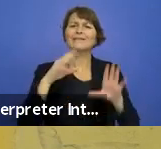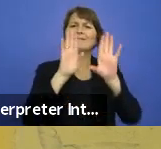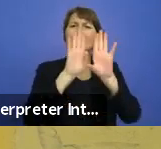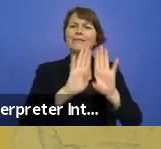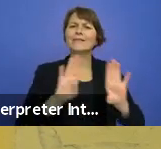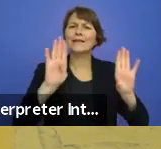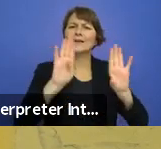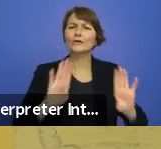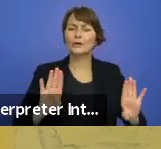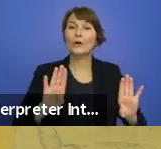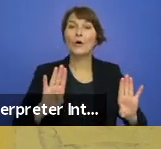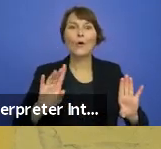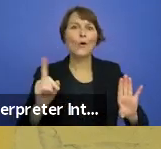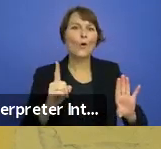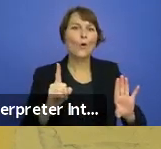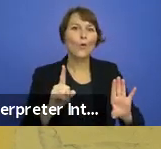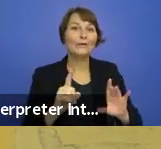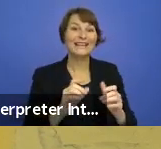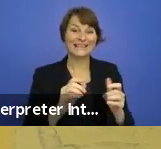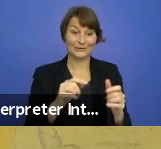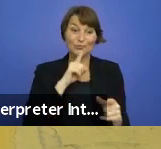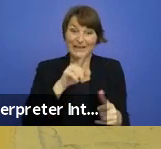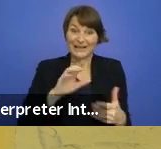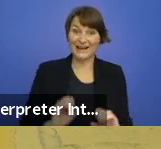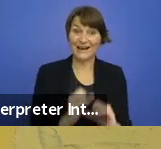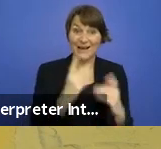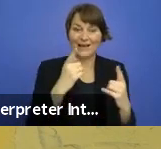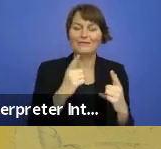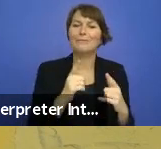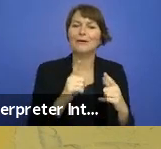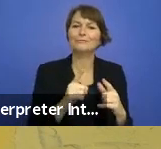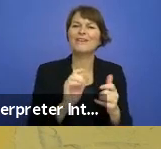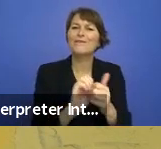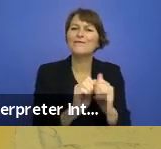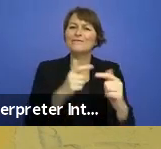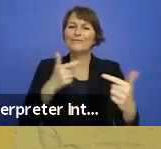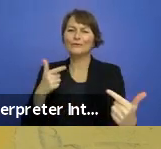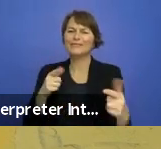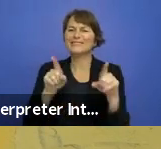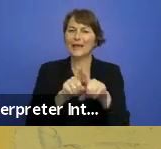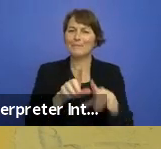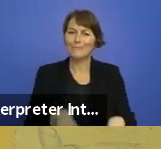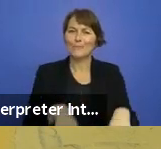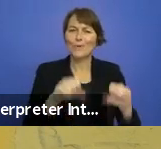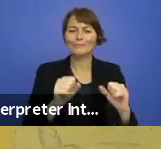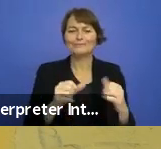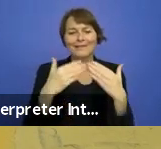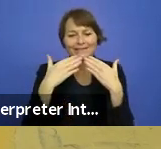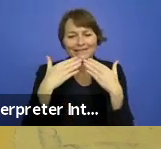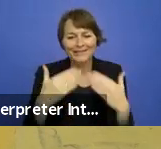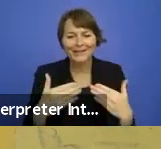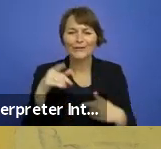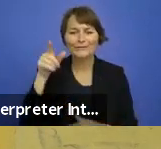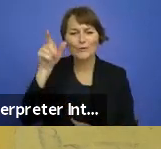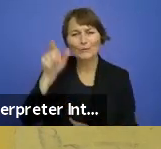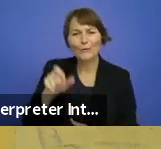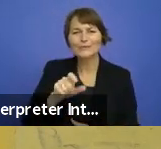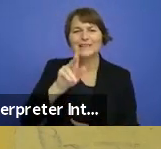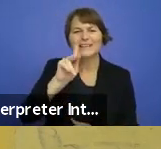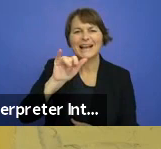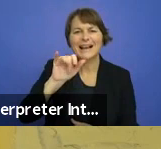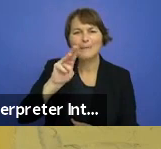danke dem Intendanten Joachim Klement und seinem Team ganz herzlich, die europäische Theaterszene von Dresden aus